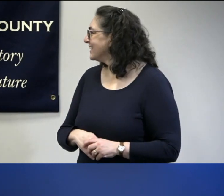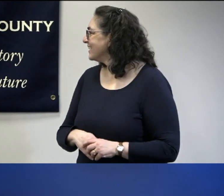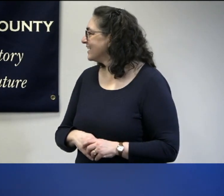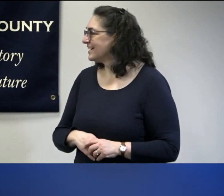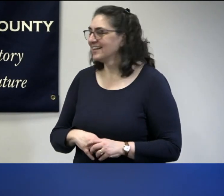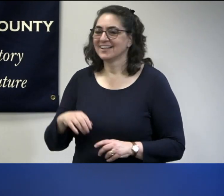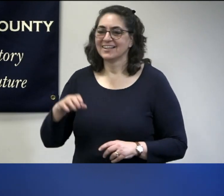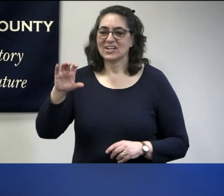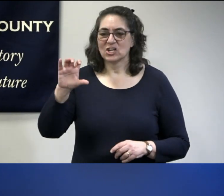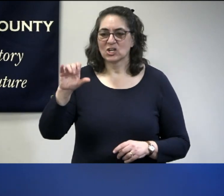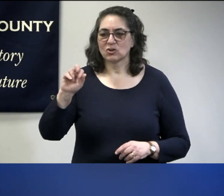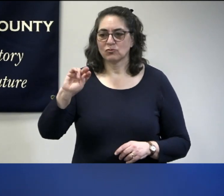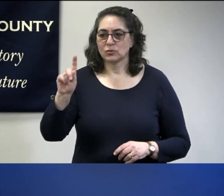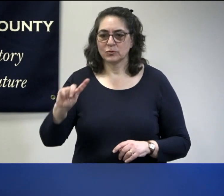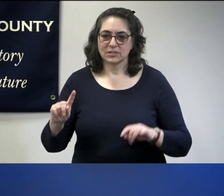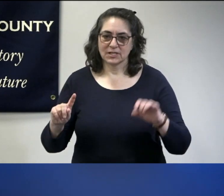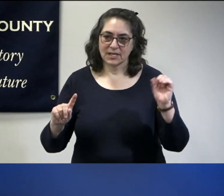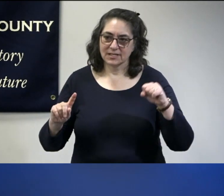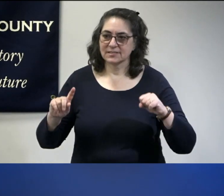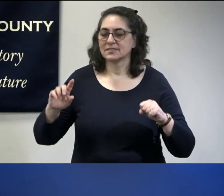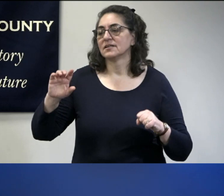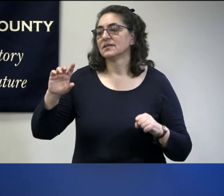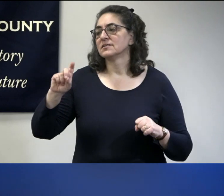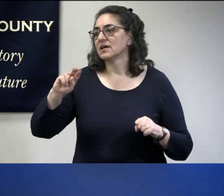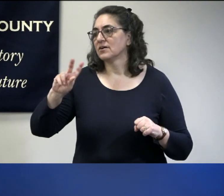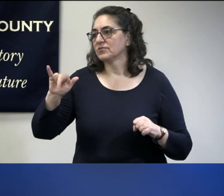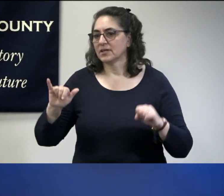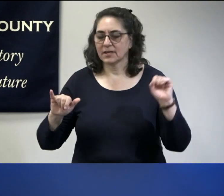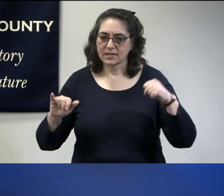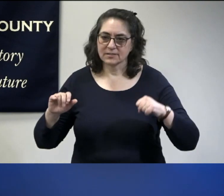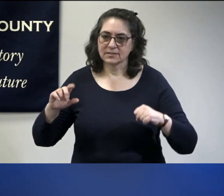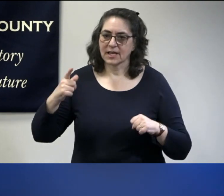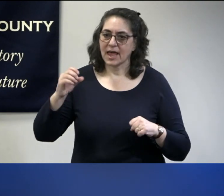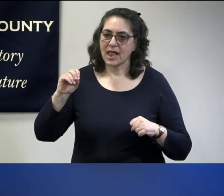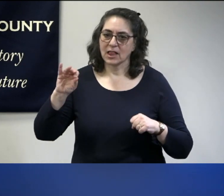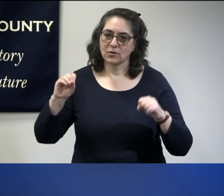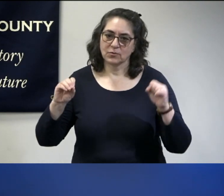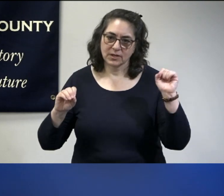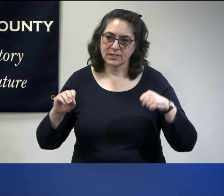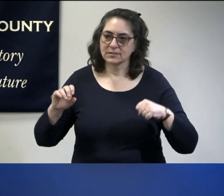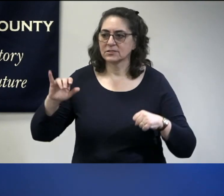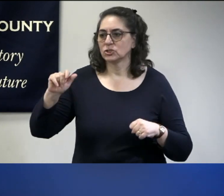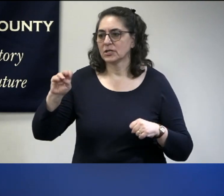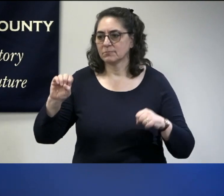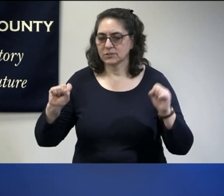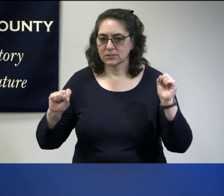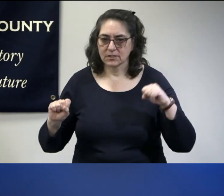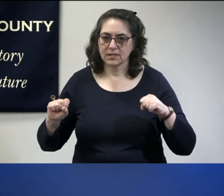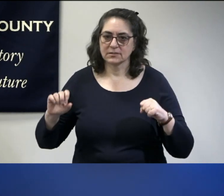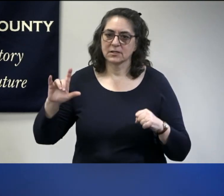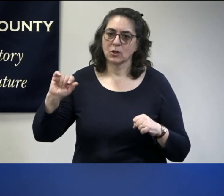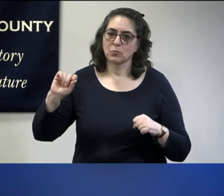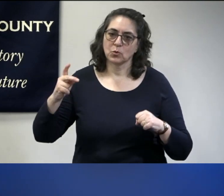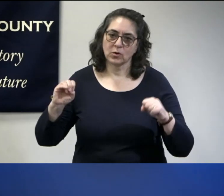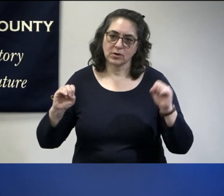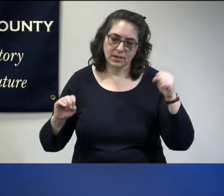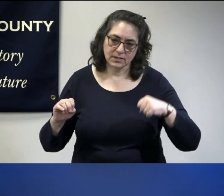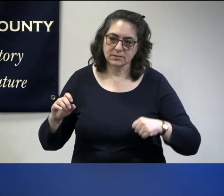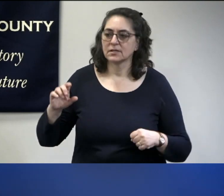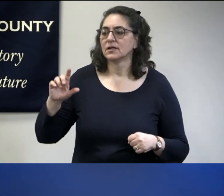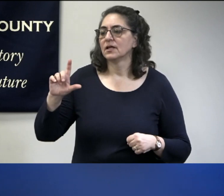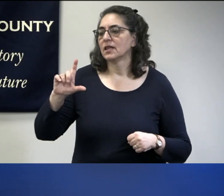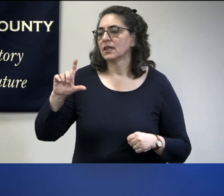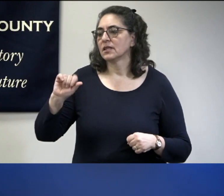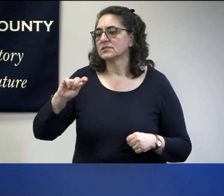County Commissioners Cruz, yes. Duffy, yes. Gallo, yes. James, yes. Lepore, yes. Deputy Director